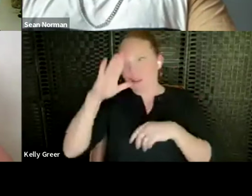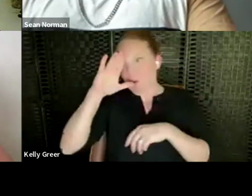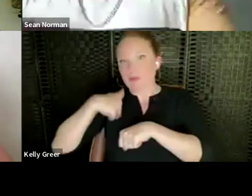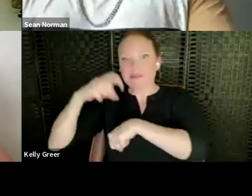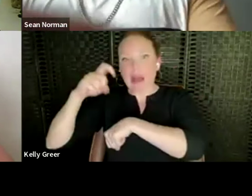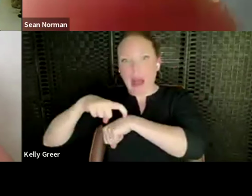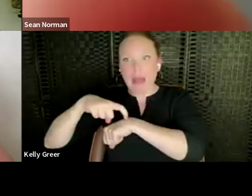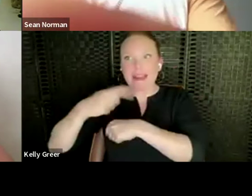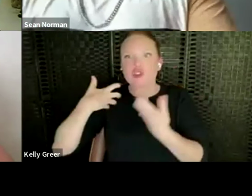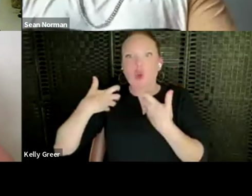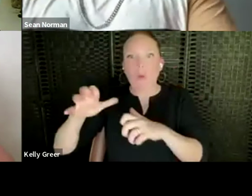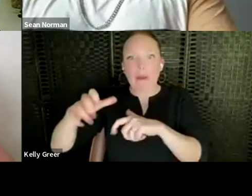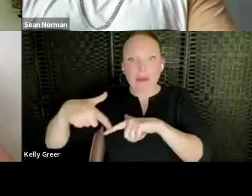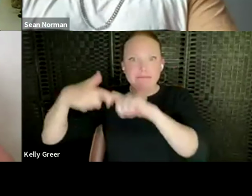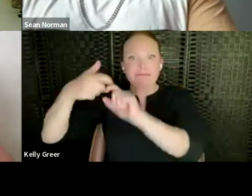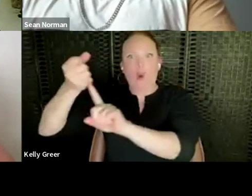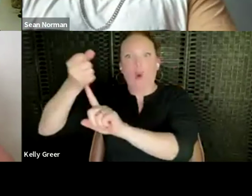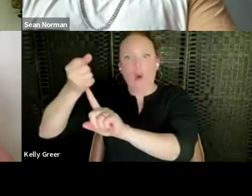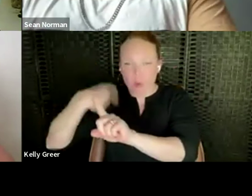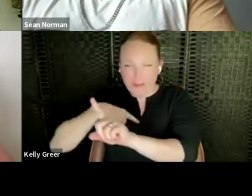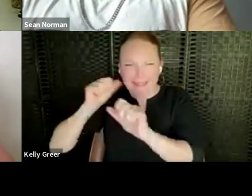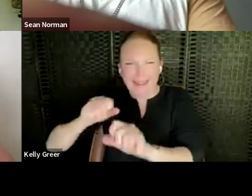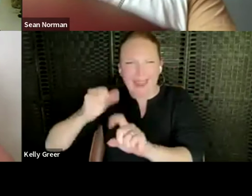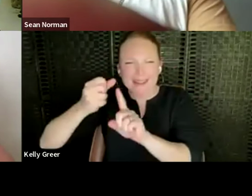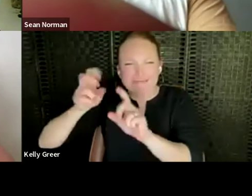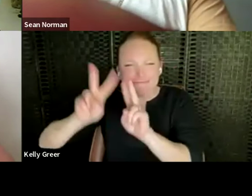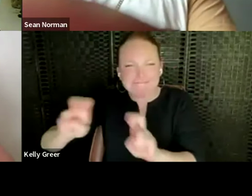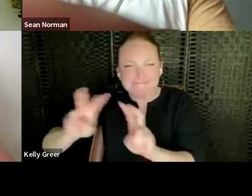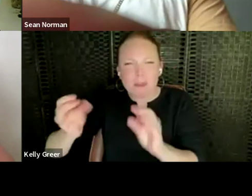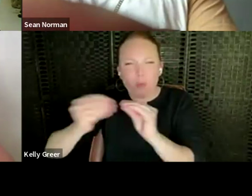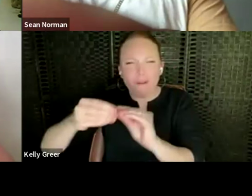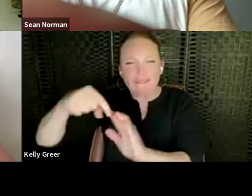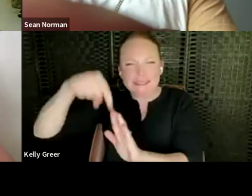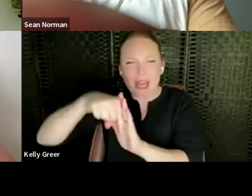can really be explored further. Particularly,